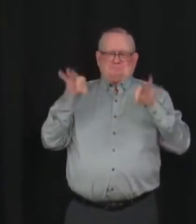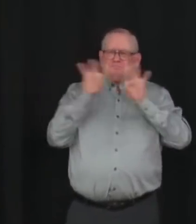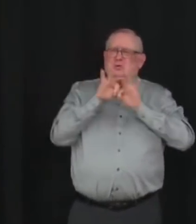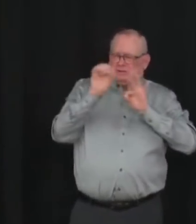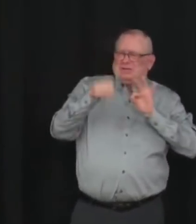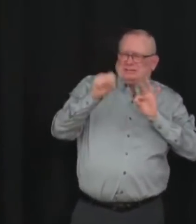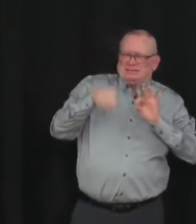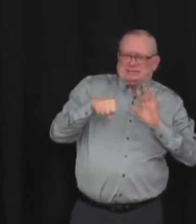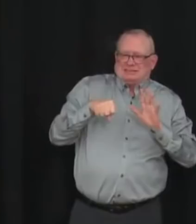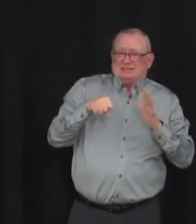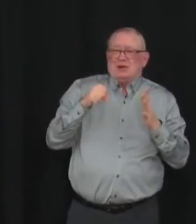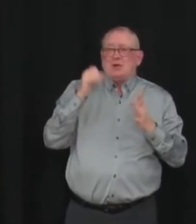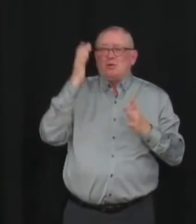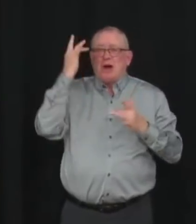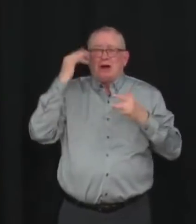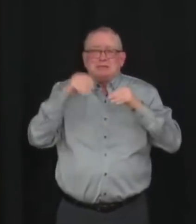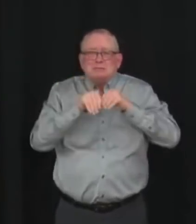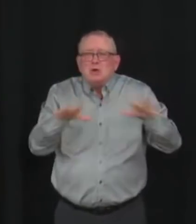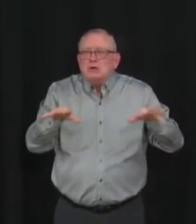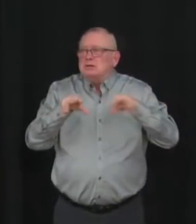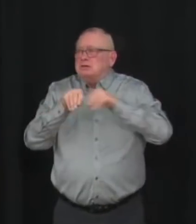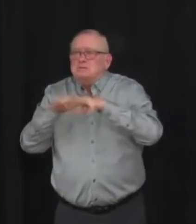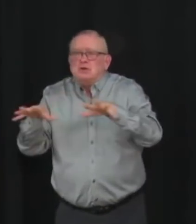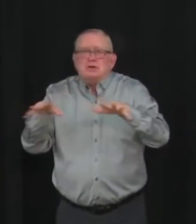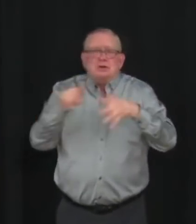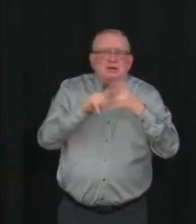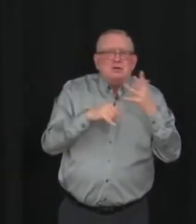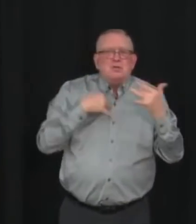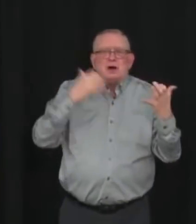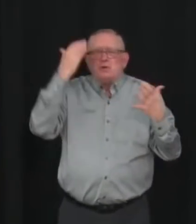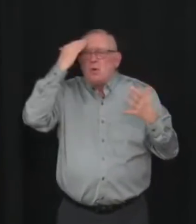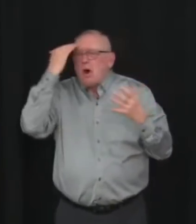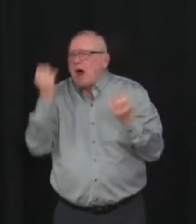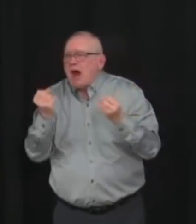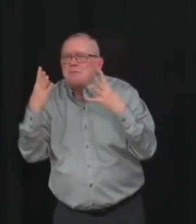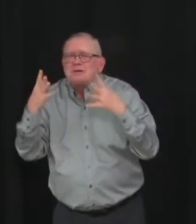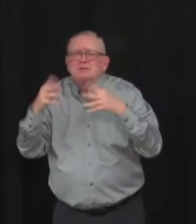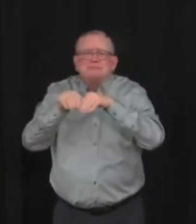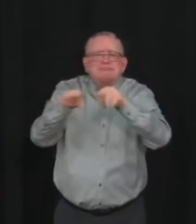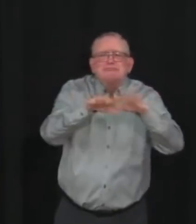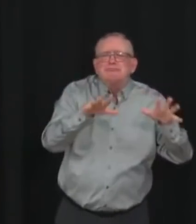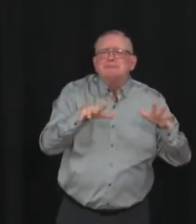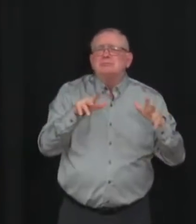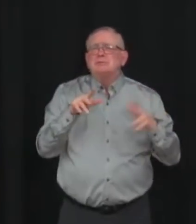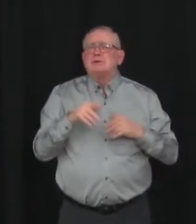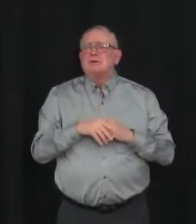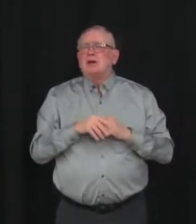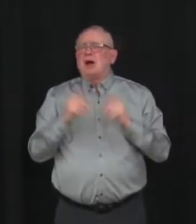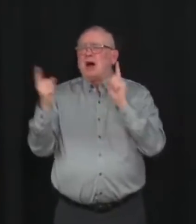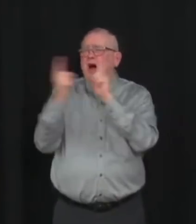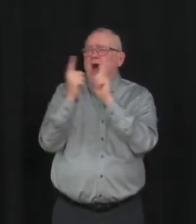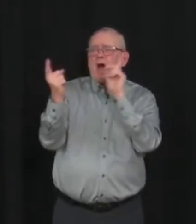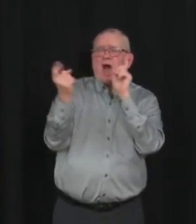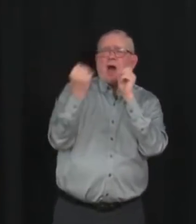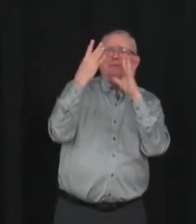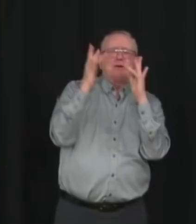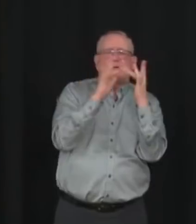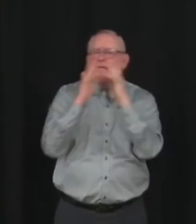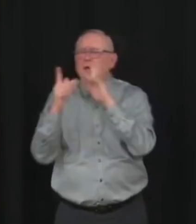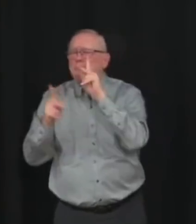as many cases as possible and their contacts was one of the only ways we had to minimize COVID's